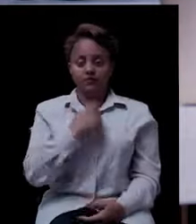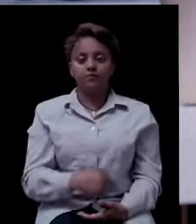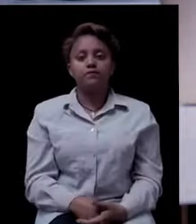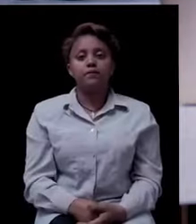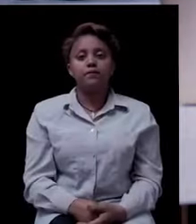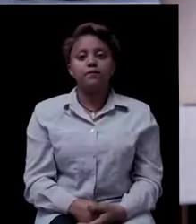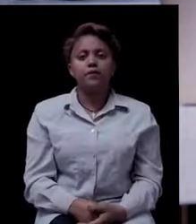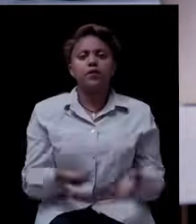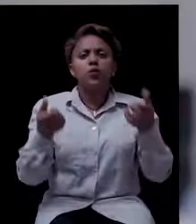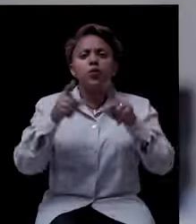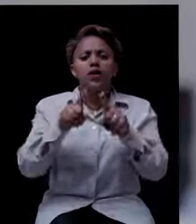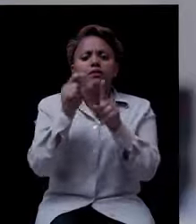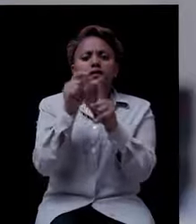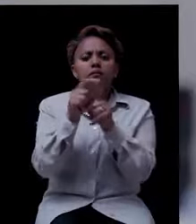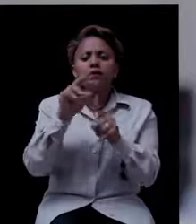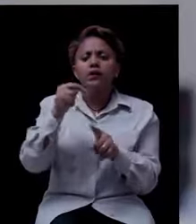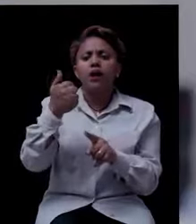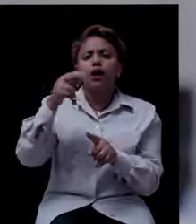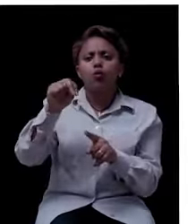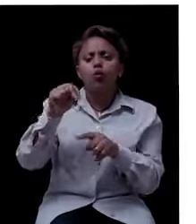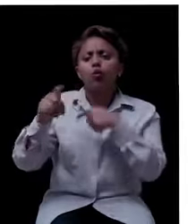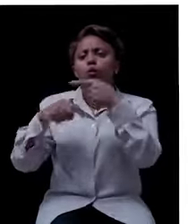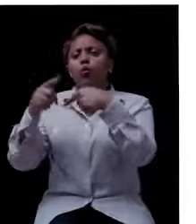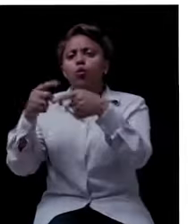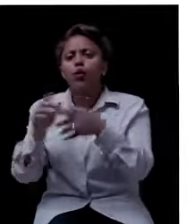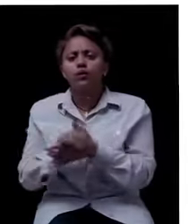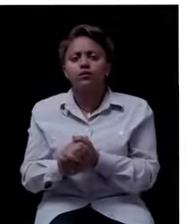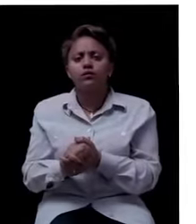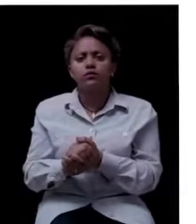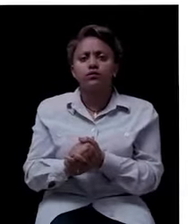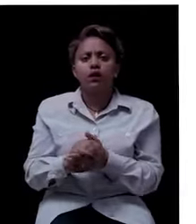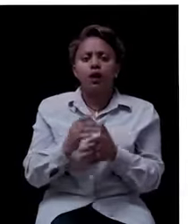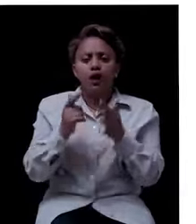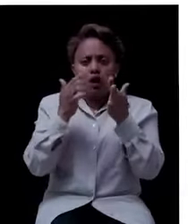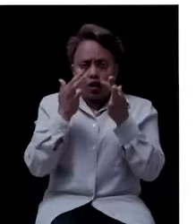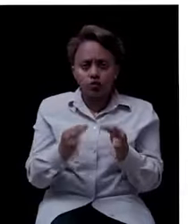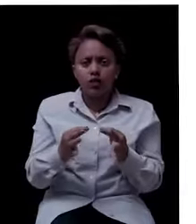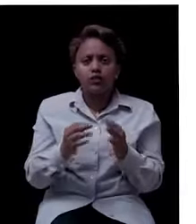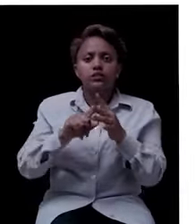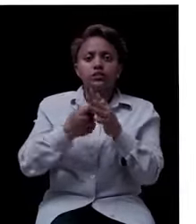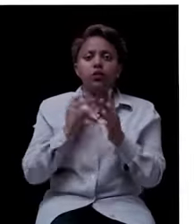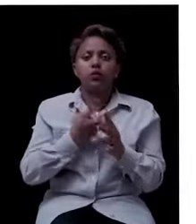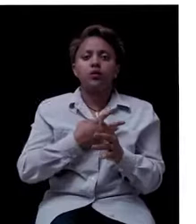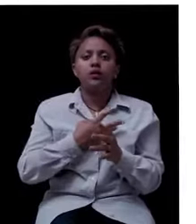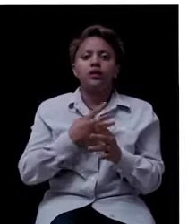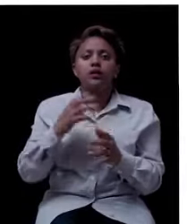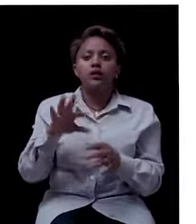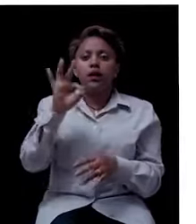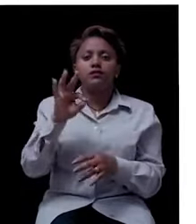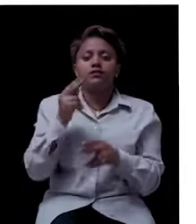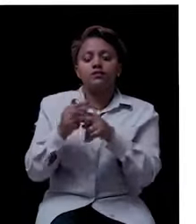way before it got its name by American physicist Richard Feynman in 1959. In